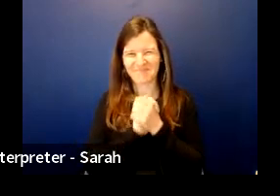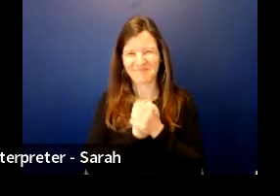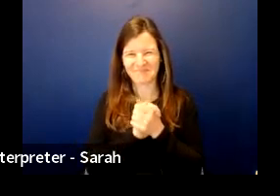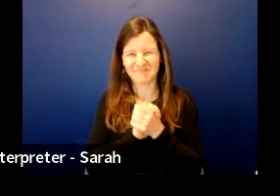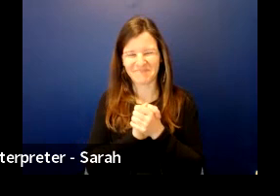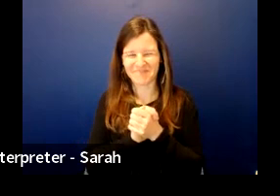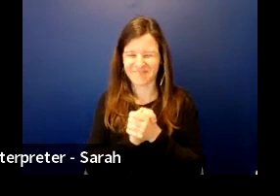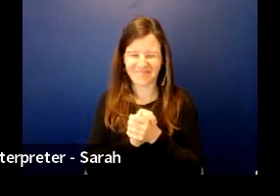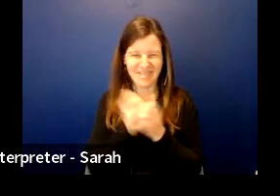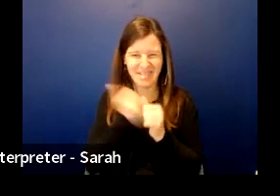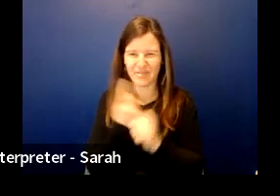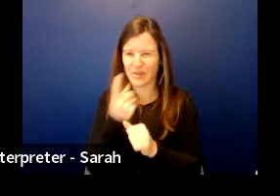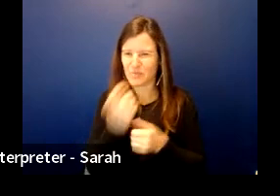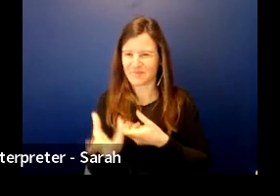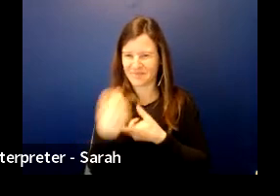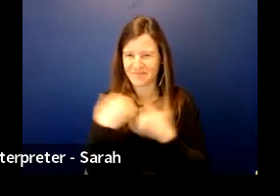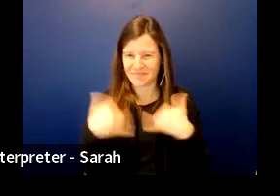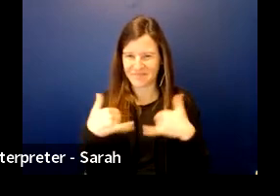Congratulations to everyone who played.